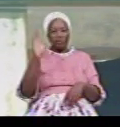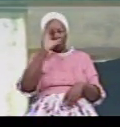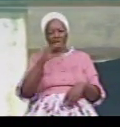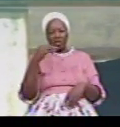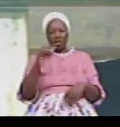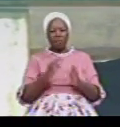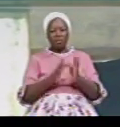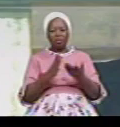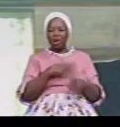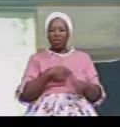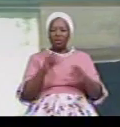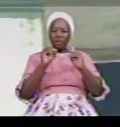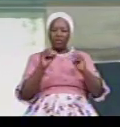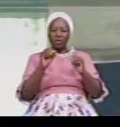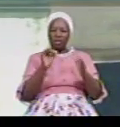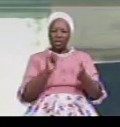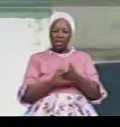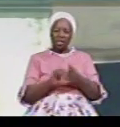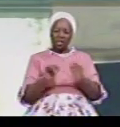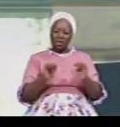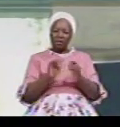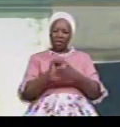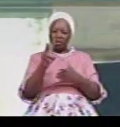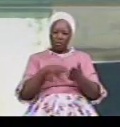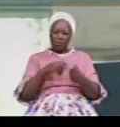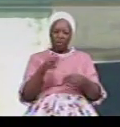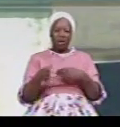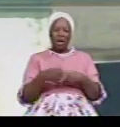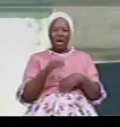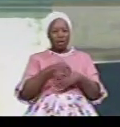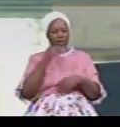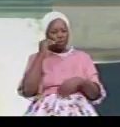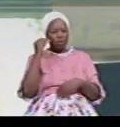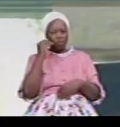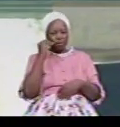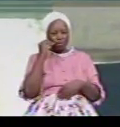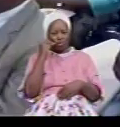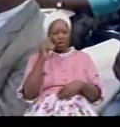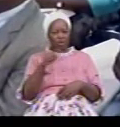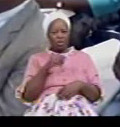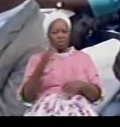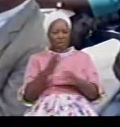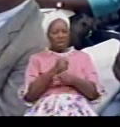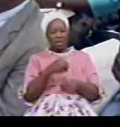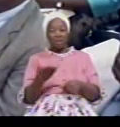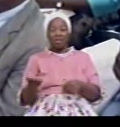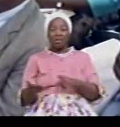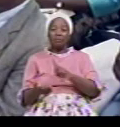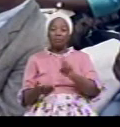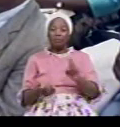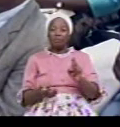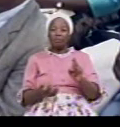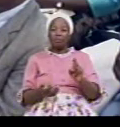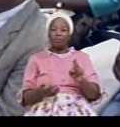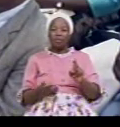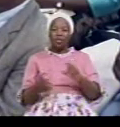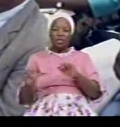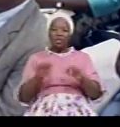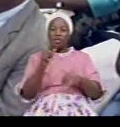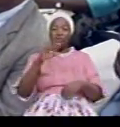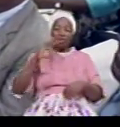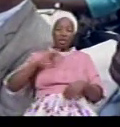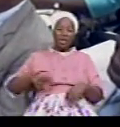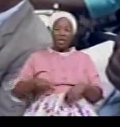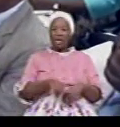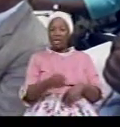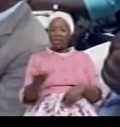that same thing you read back at home. Did you get anything? Did you gain